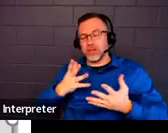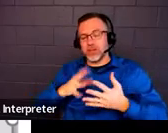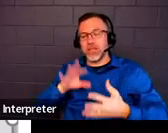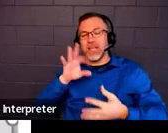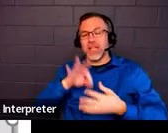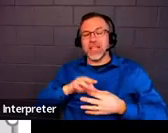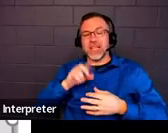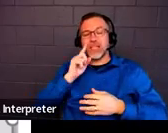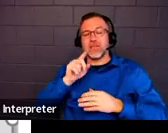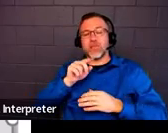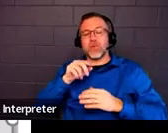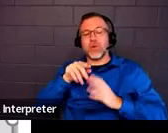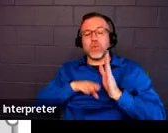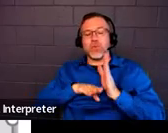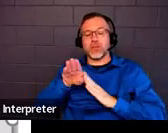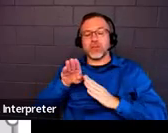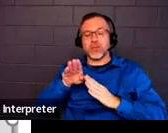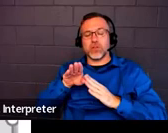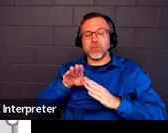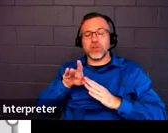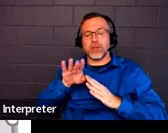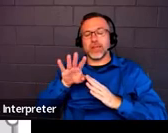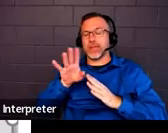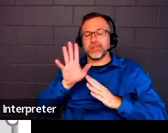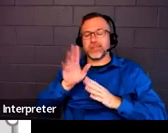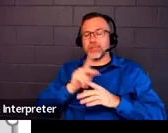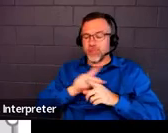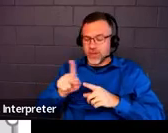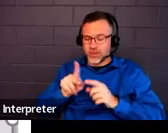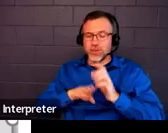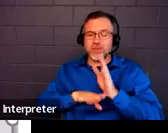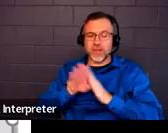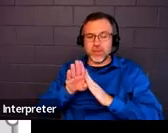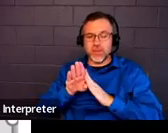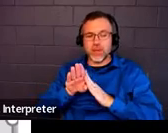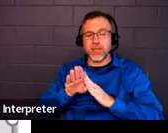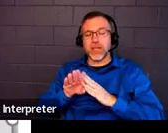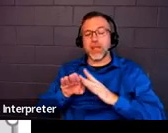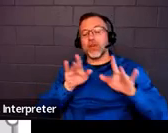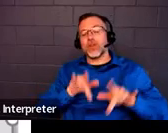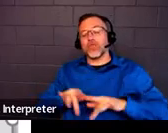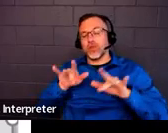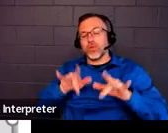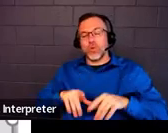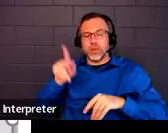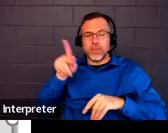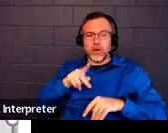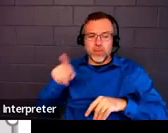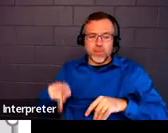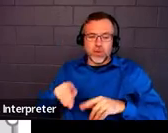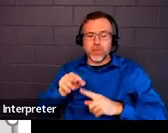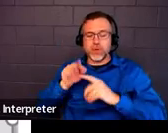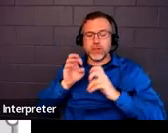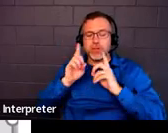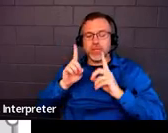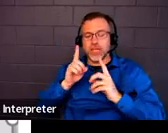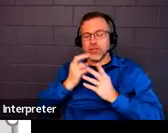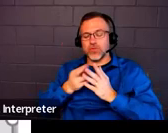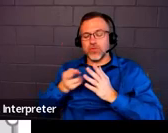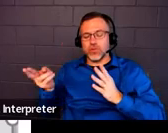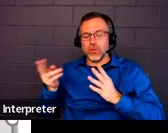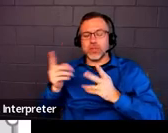professional development calendar, all of our other recordings and PowerPoints, special education resources, all the laws